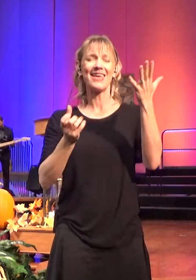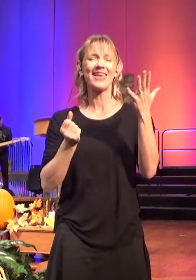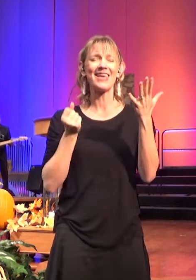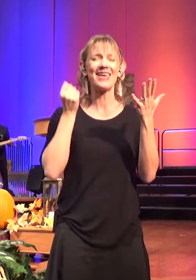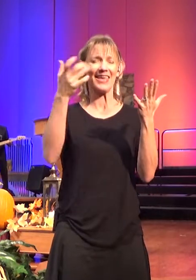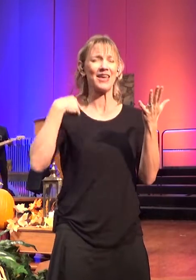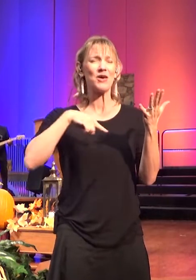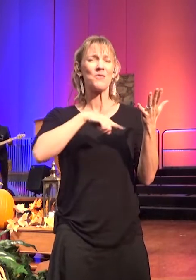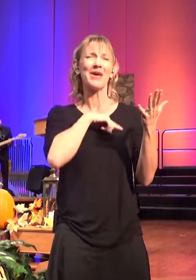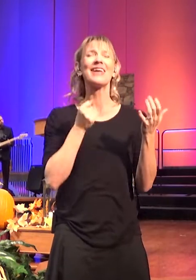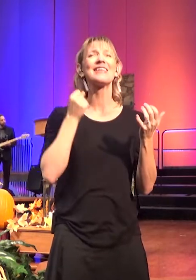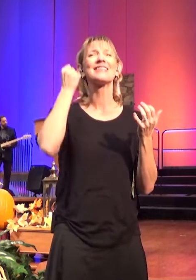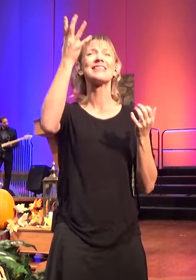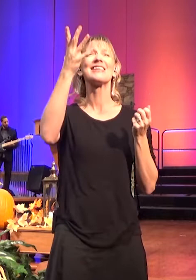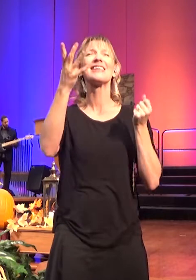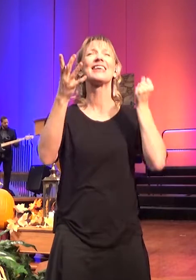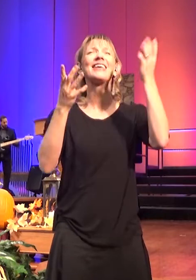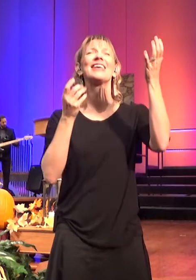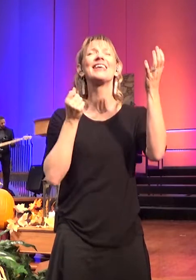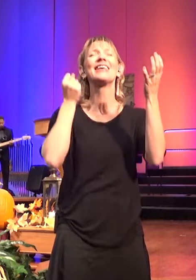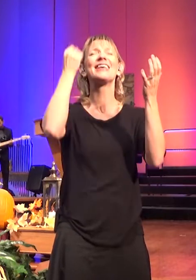Sing out, we